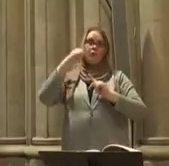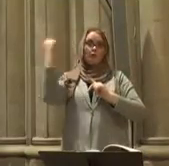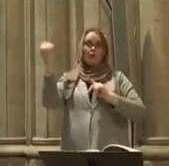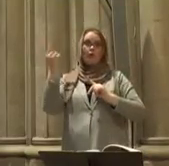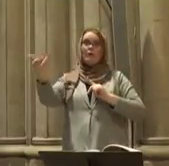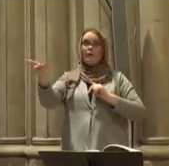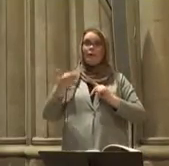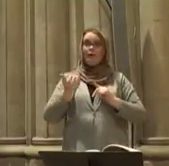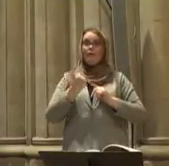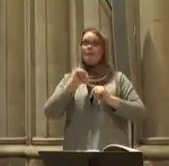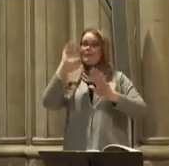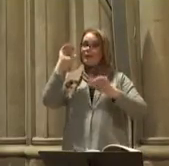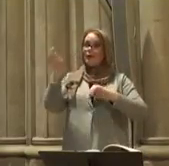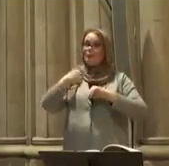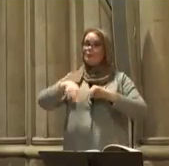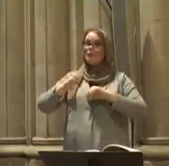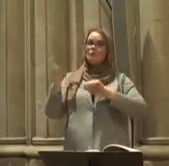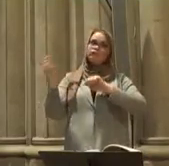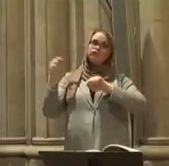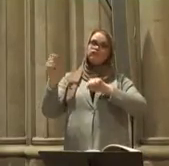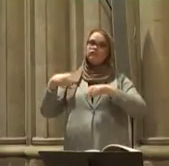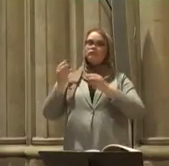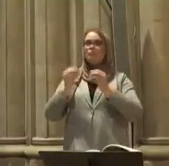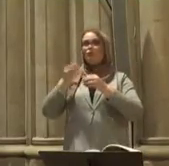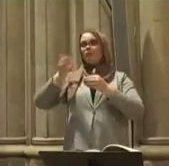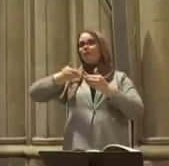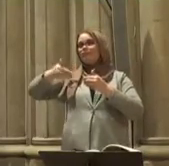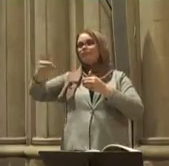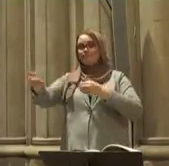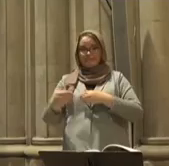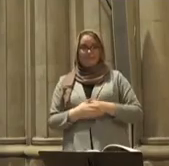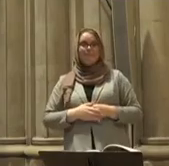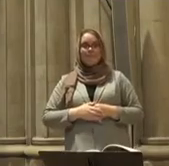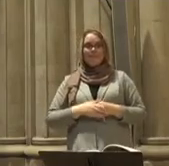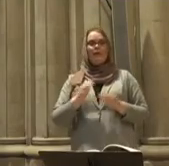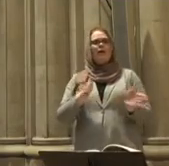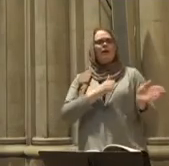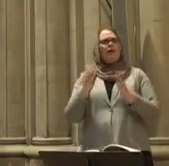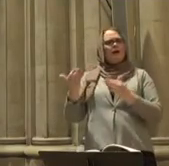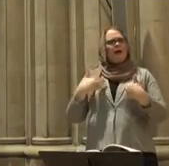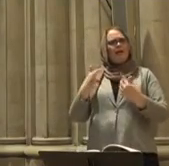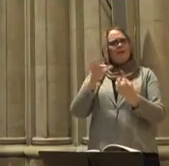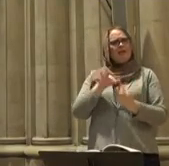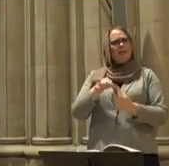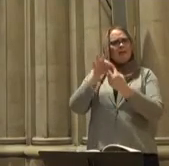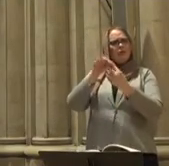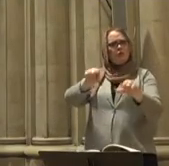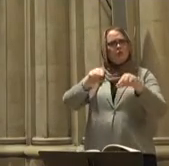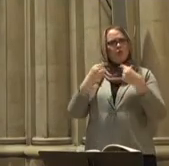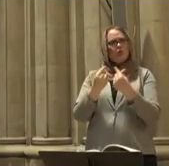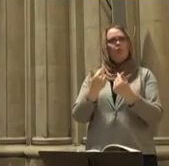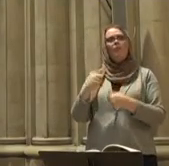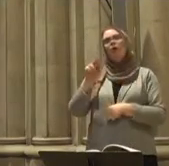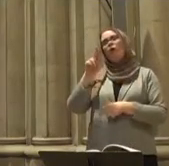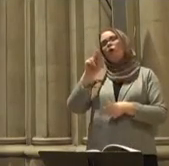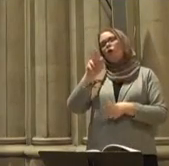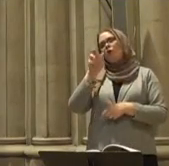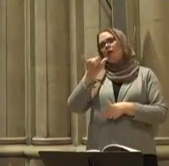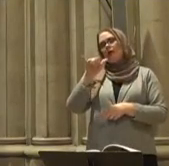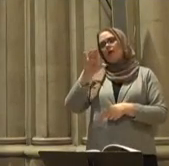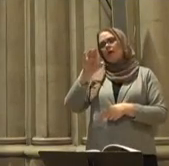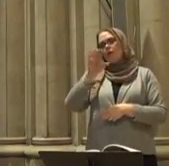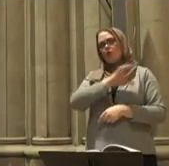and hope you will come back and see us often. Now, I know we have a special group here, the Unity Christian High School